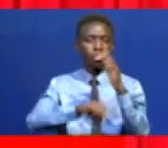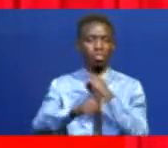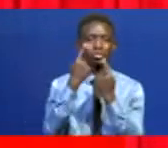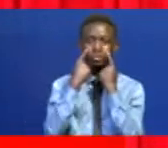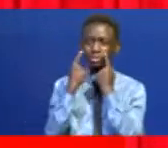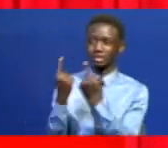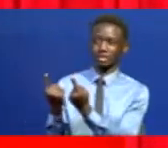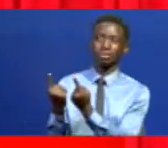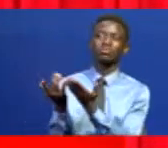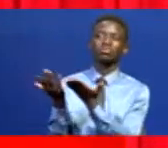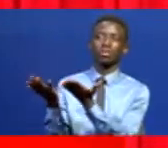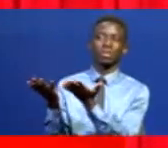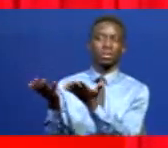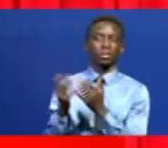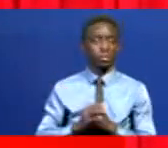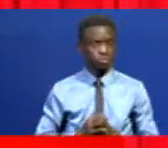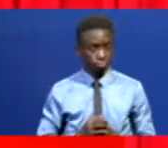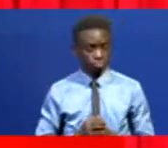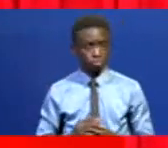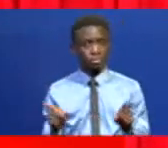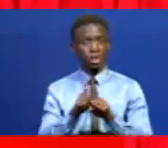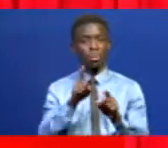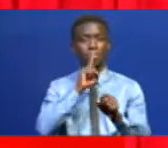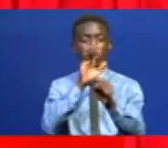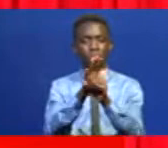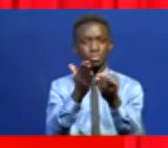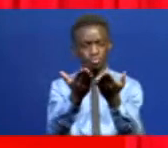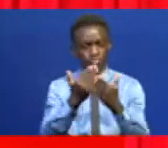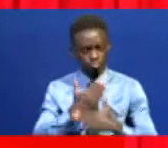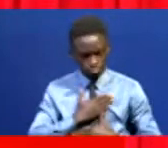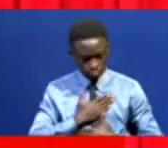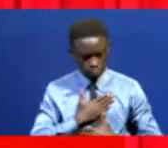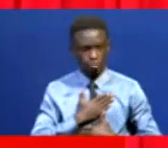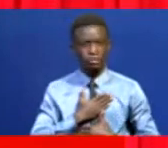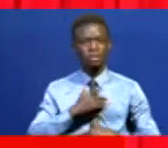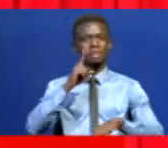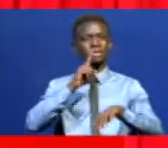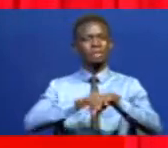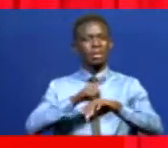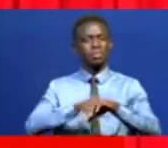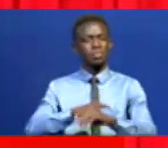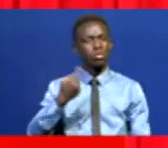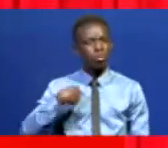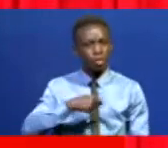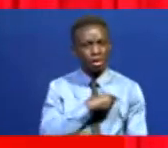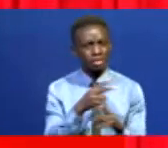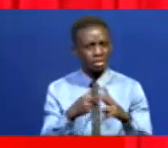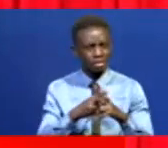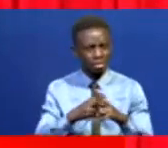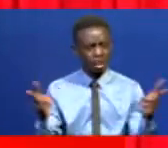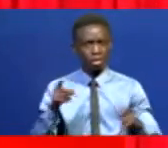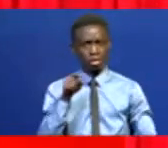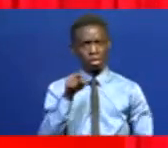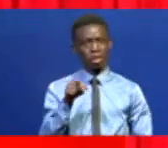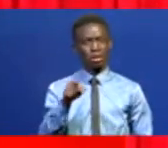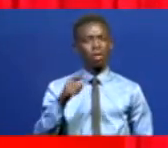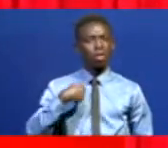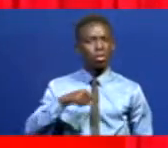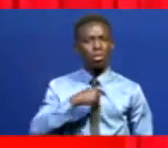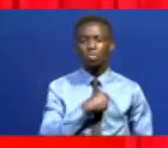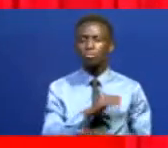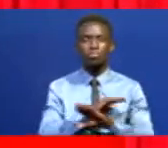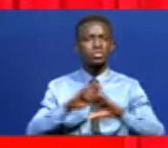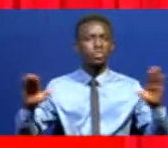Excellency. We want to assure you, Your Excellency, that ever since the time we started this, we have not